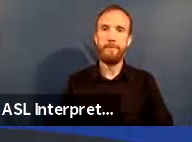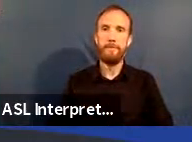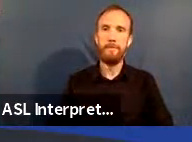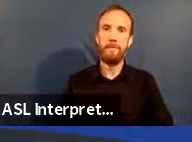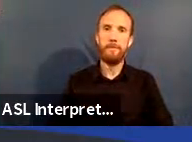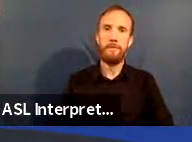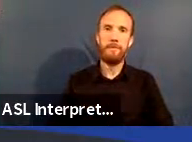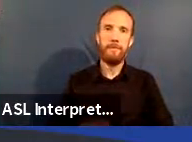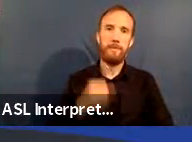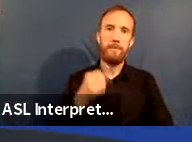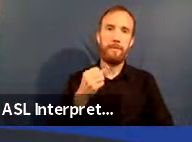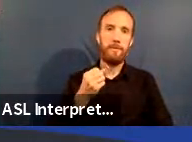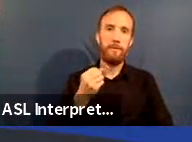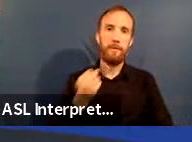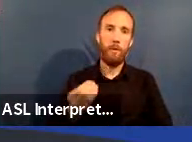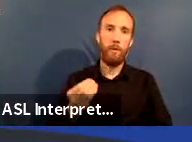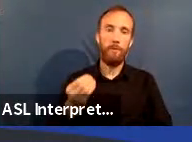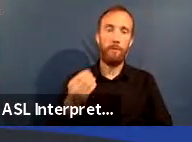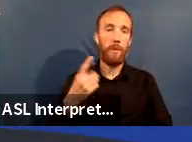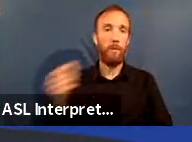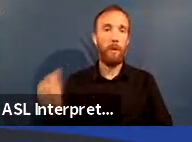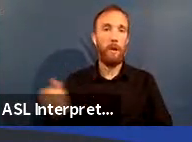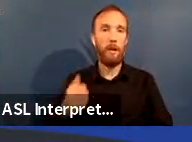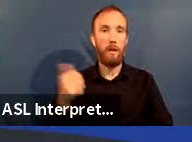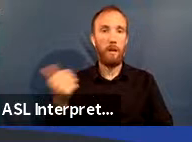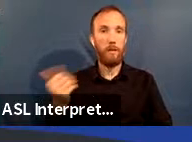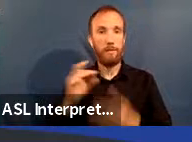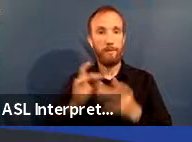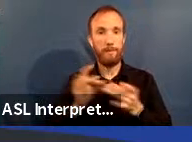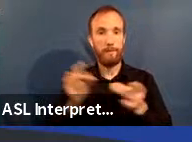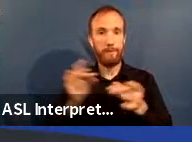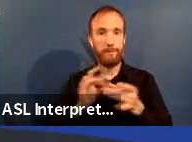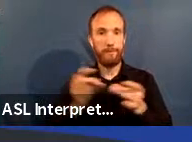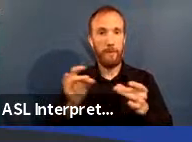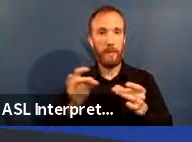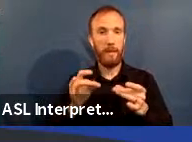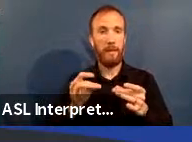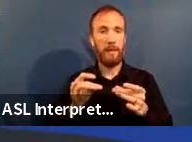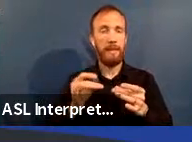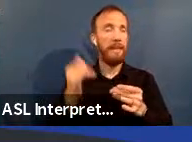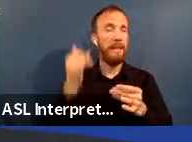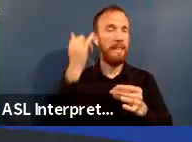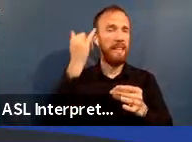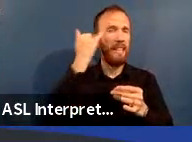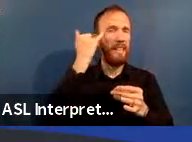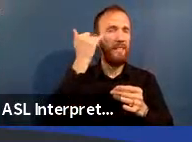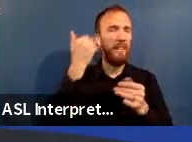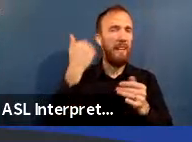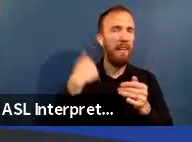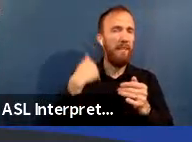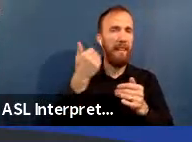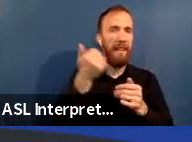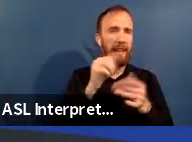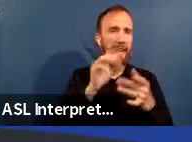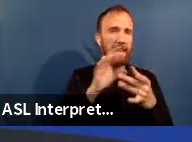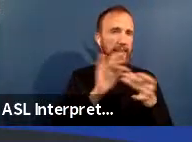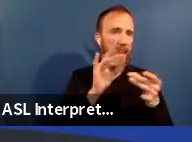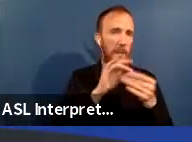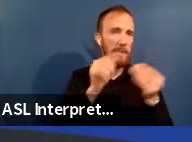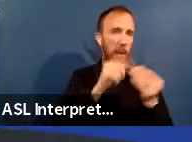So one other note is that if you have any campus-specific comments or concerns,